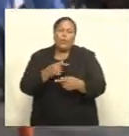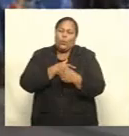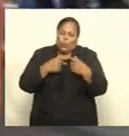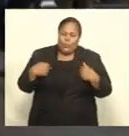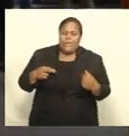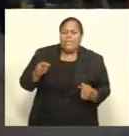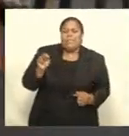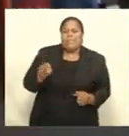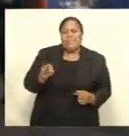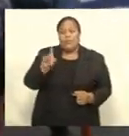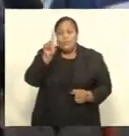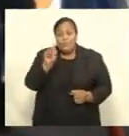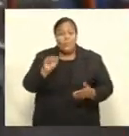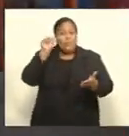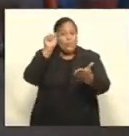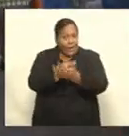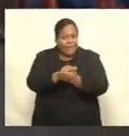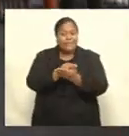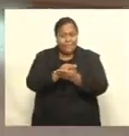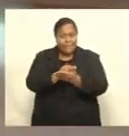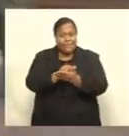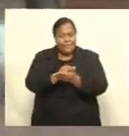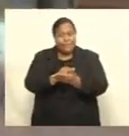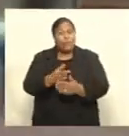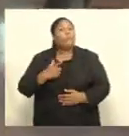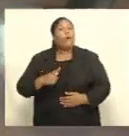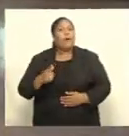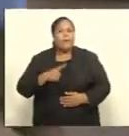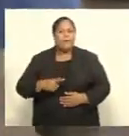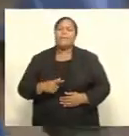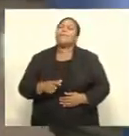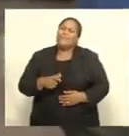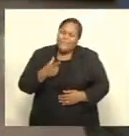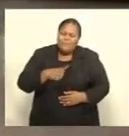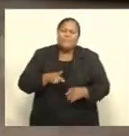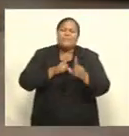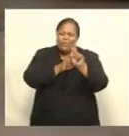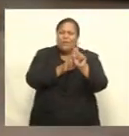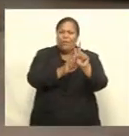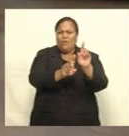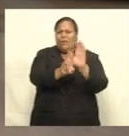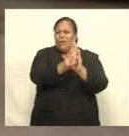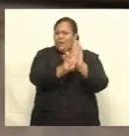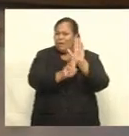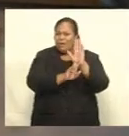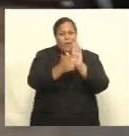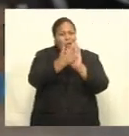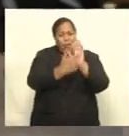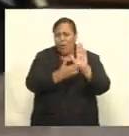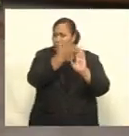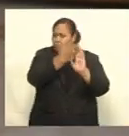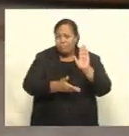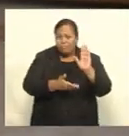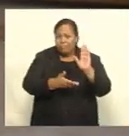doing the right thing simply because it is the right thing to do. I know